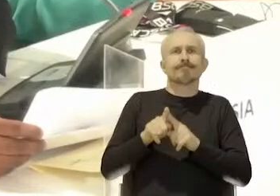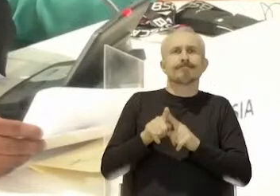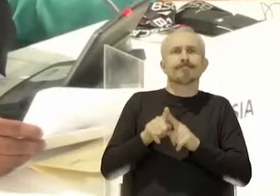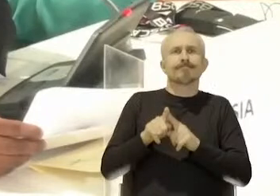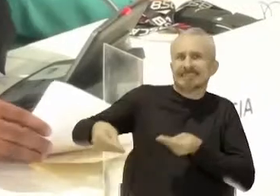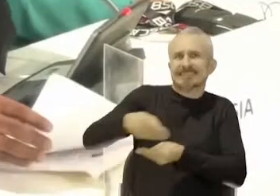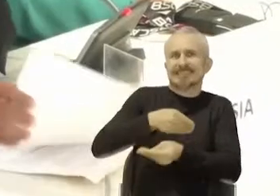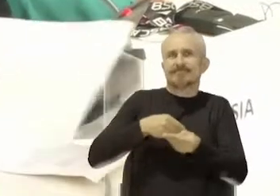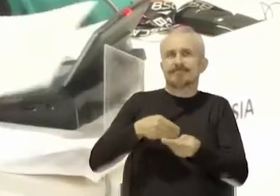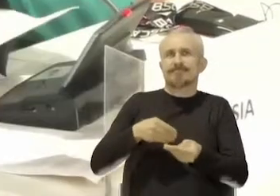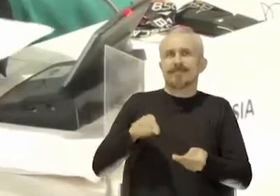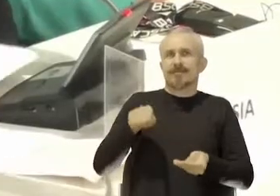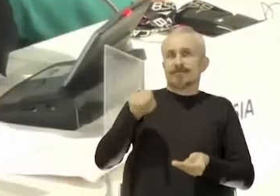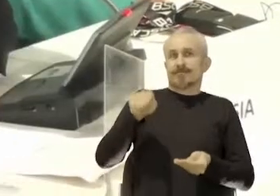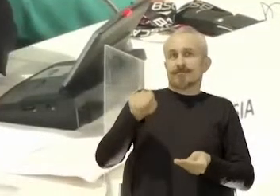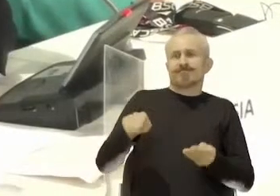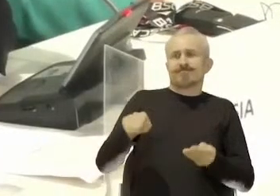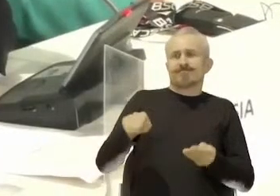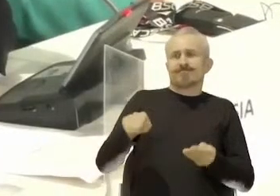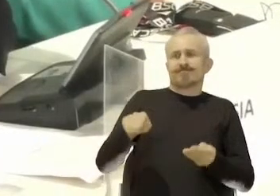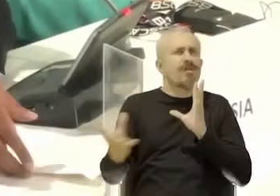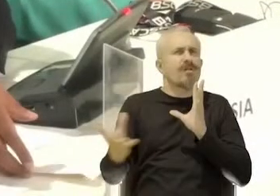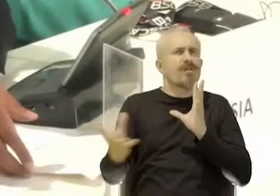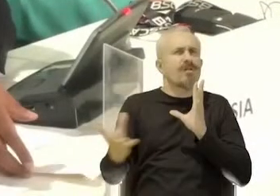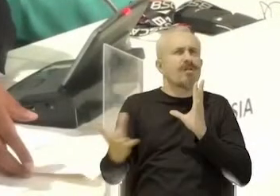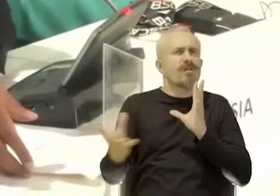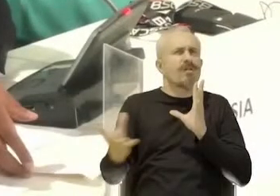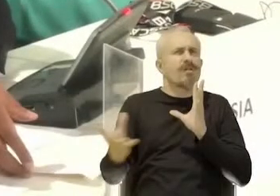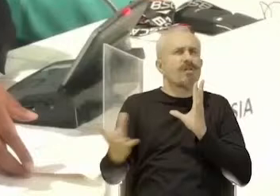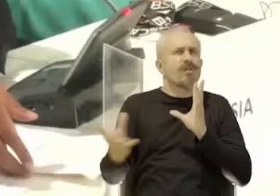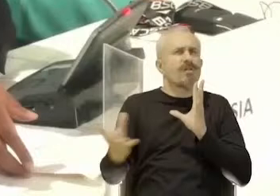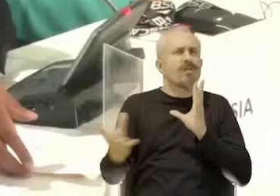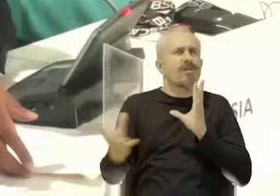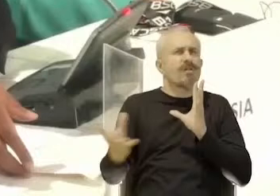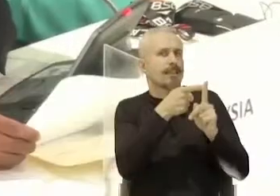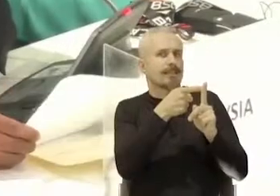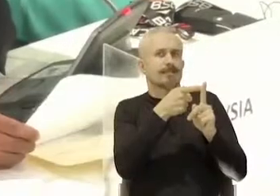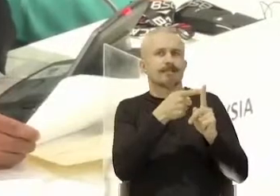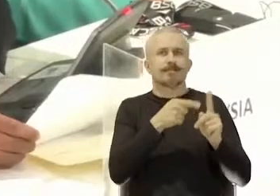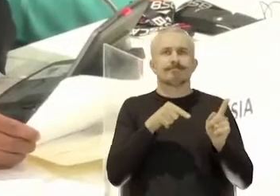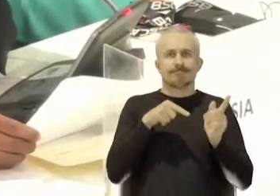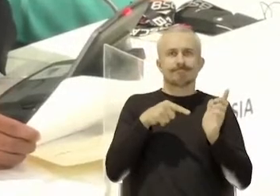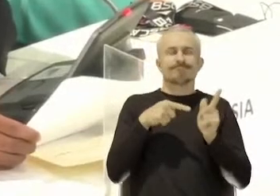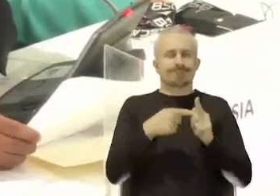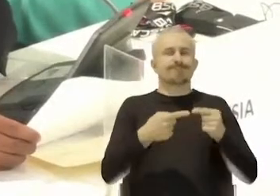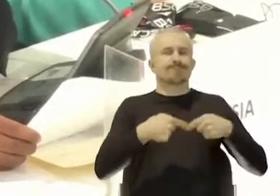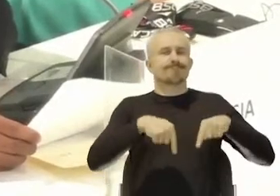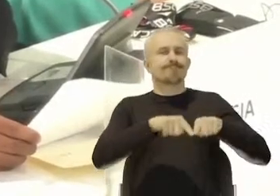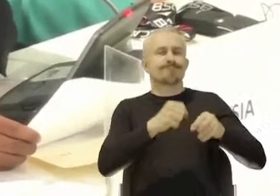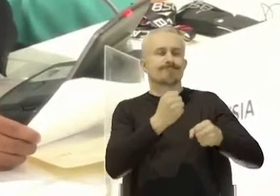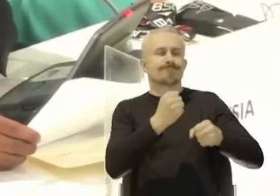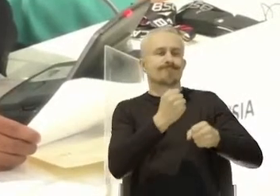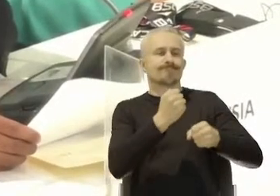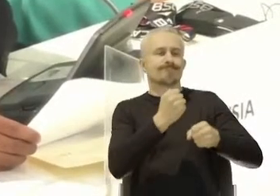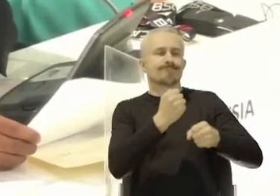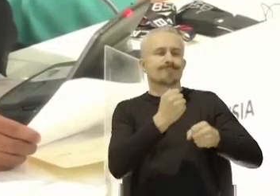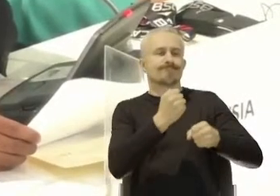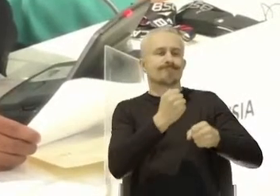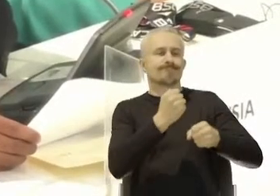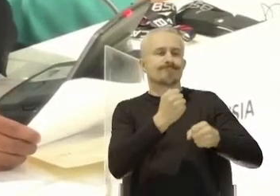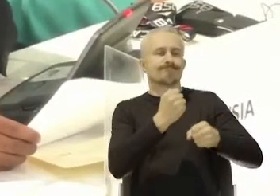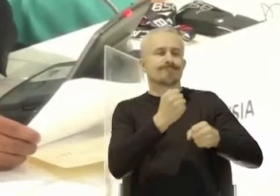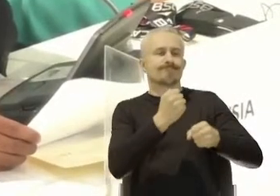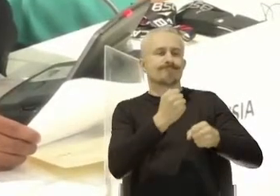to realize this agenda. In short, Madam Moderator, I would like to thank you again for giving me the space and time to